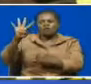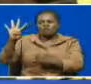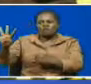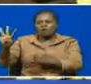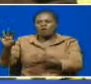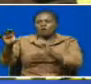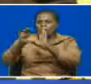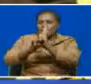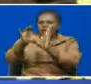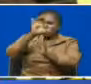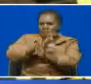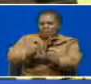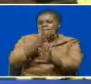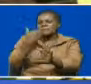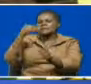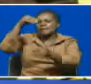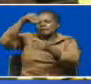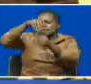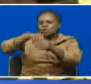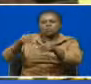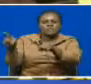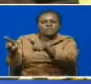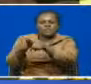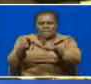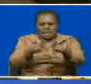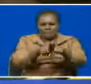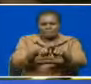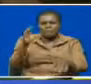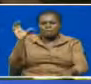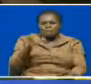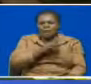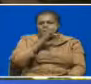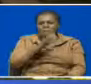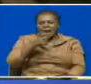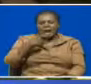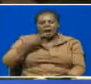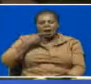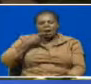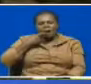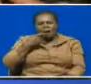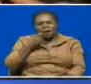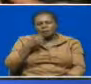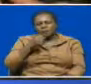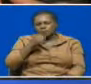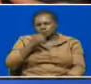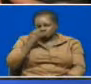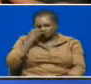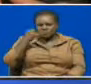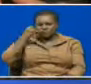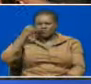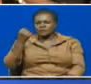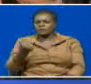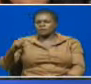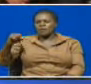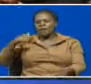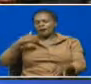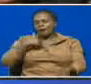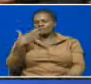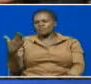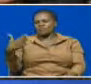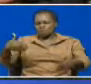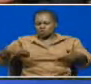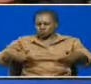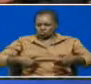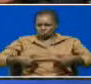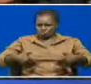the curriculum, they should include the same about alcohol, drugs, and substance abuse. All right, but you know, there's this thing about